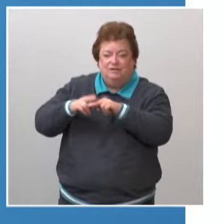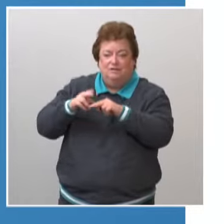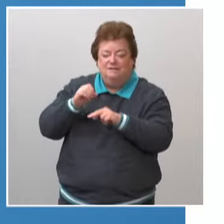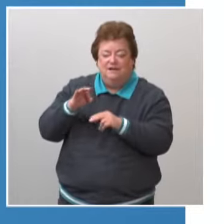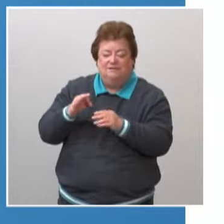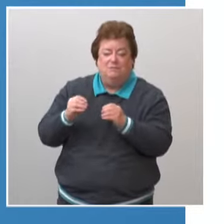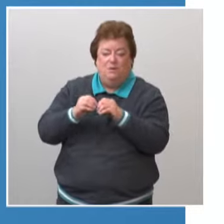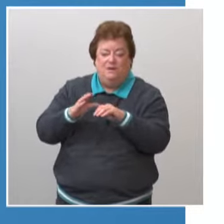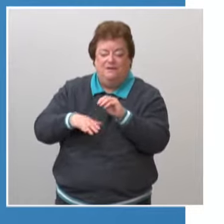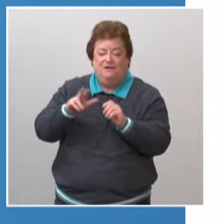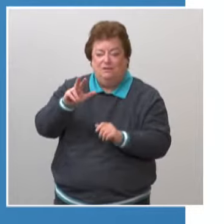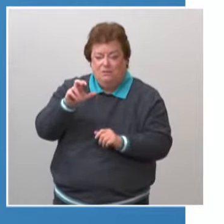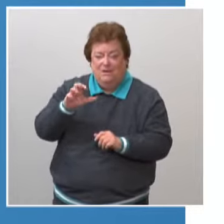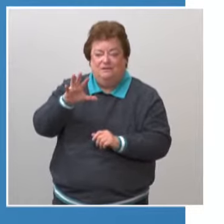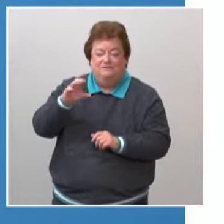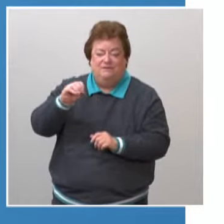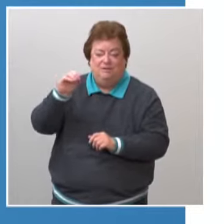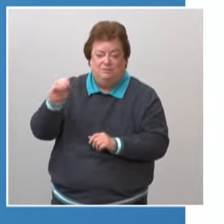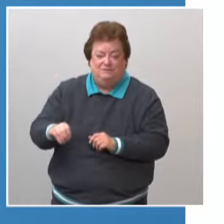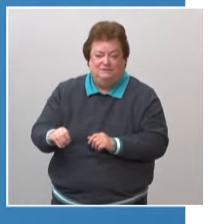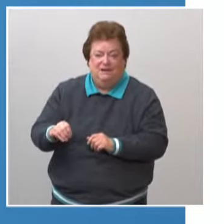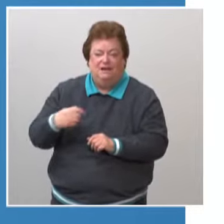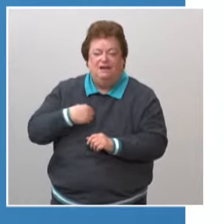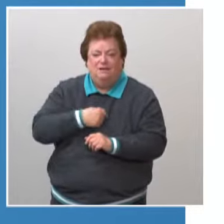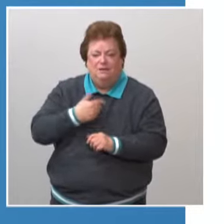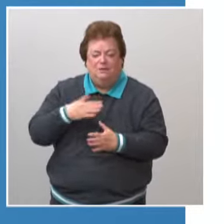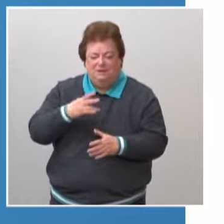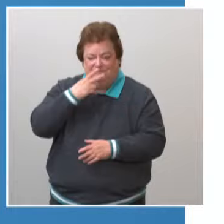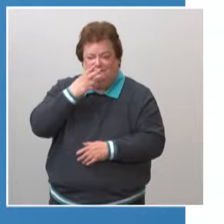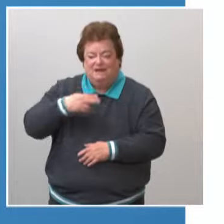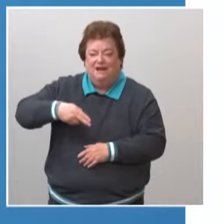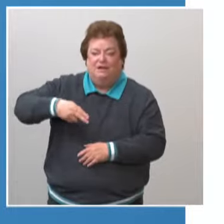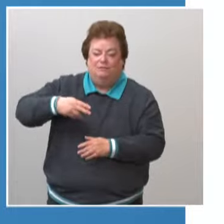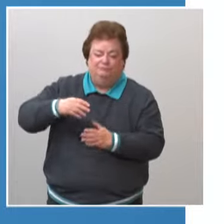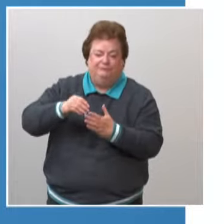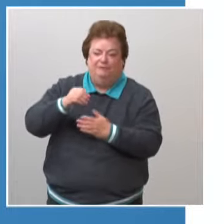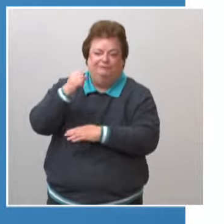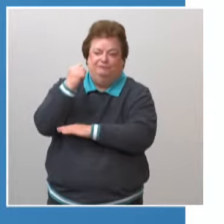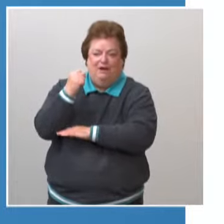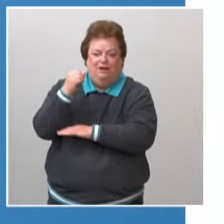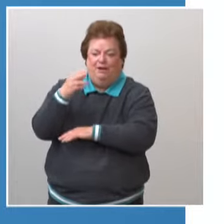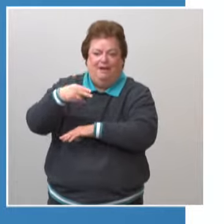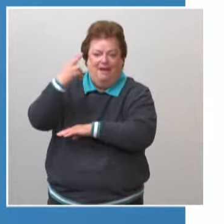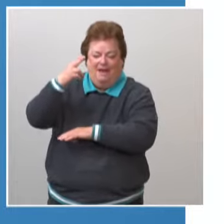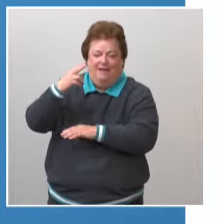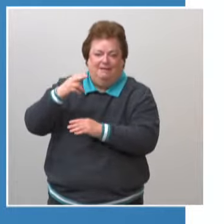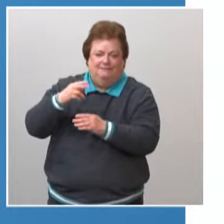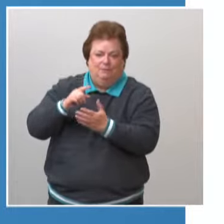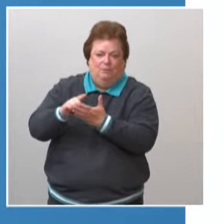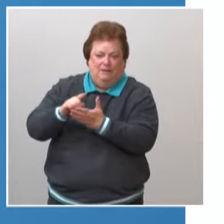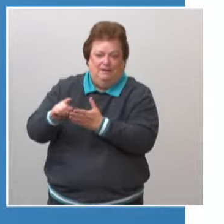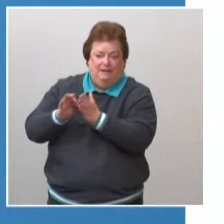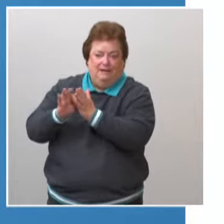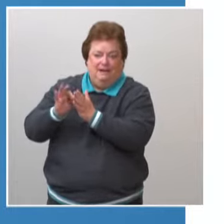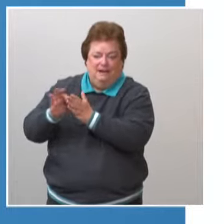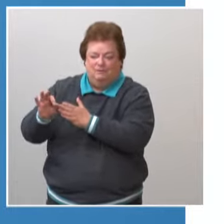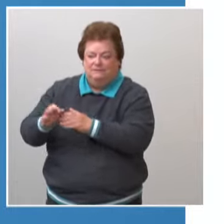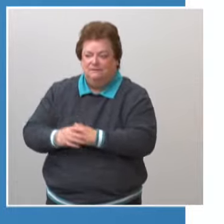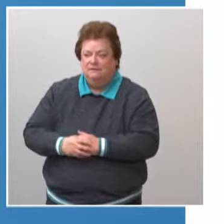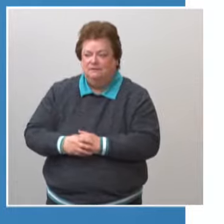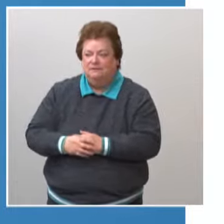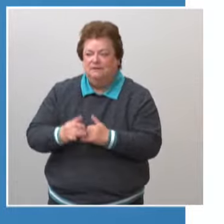than 350%, and we have seen record high weekly case counts for the last 2 weeks. Now